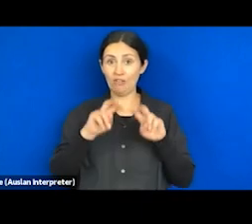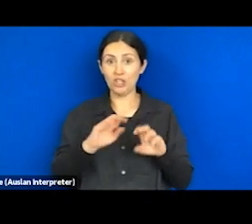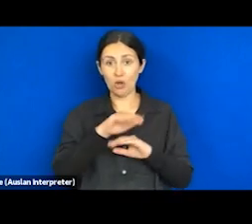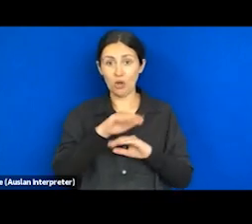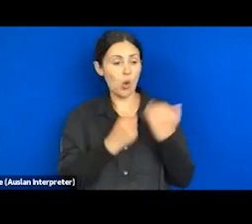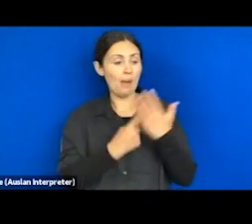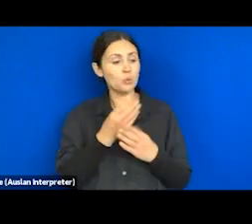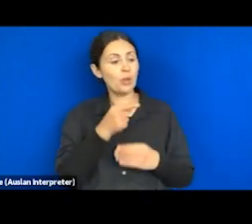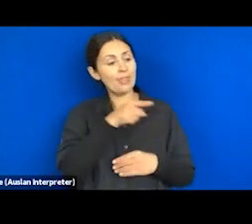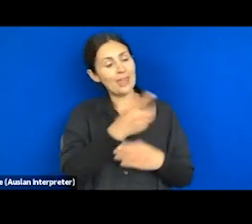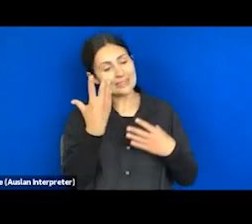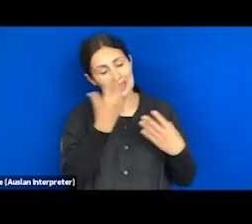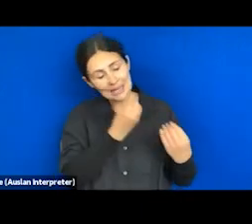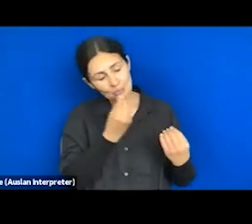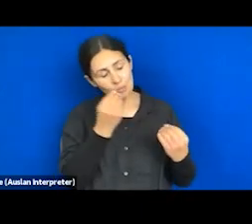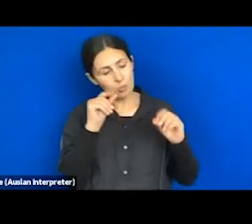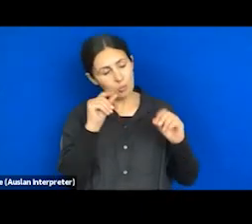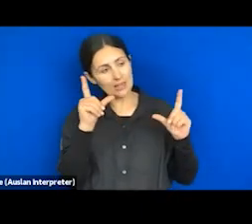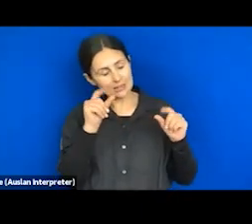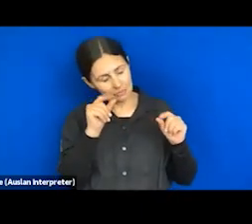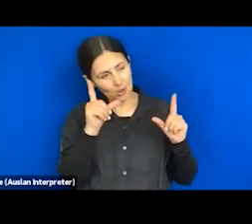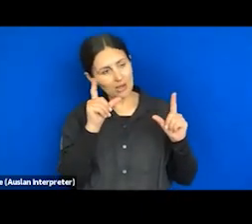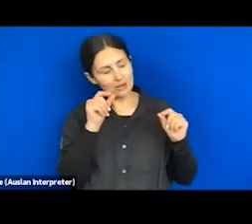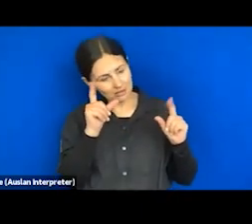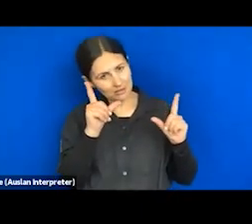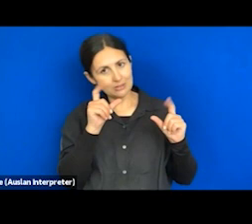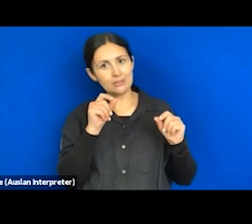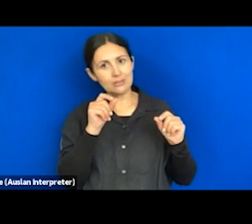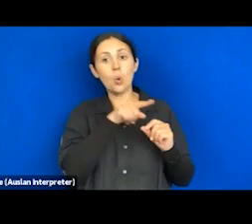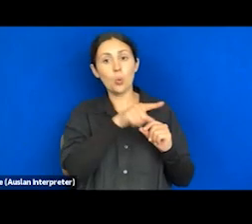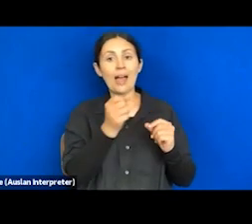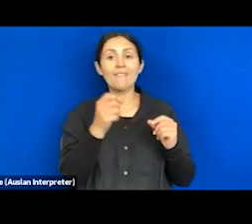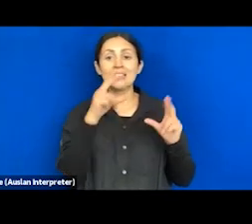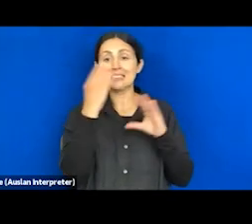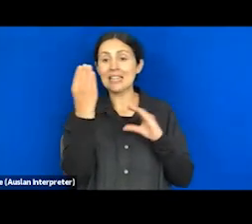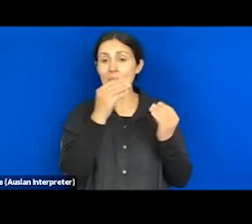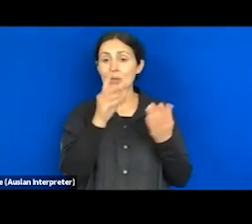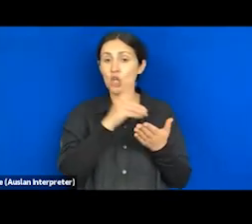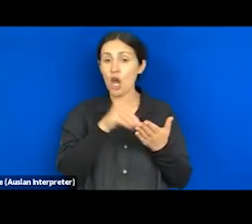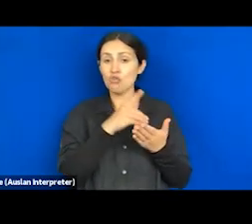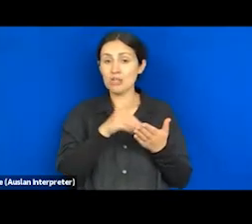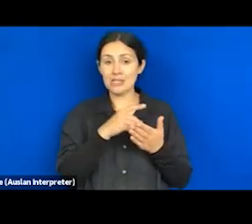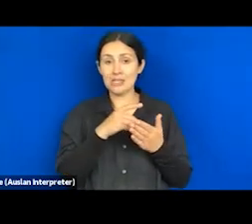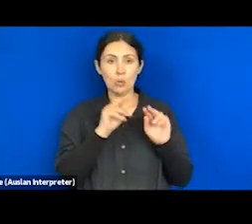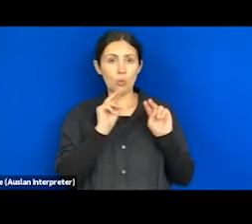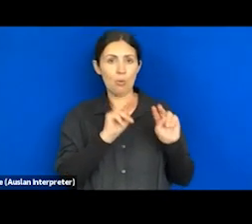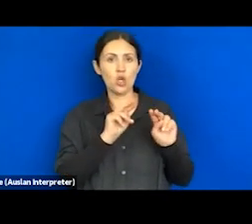of people going through withdrawal. And to do that, we're using sleep diaries as well as continuous actigraphy.